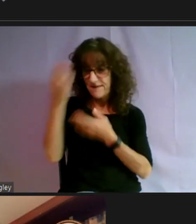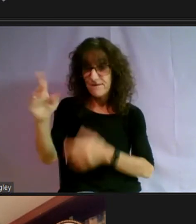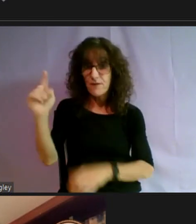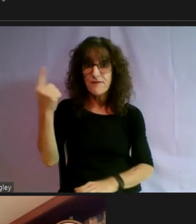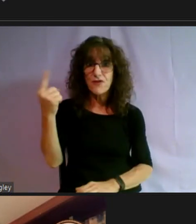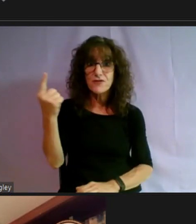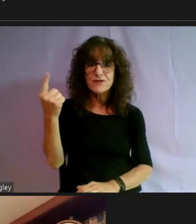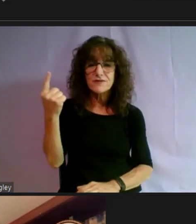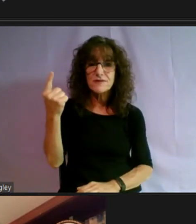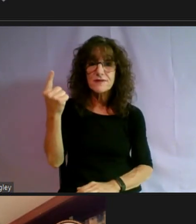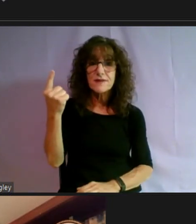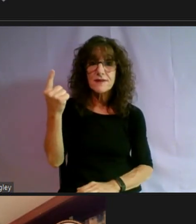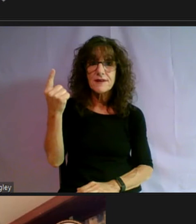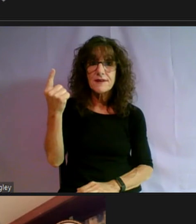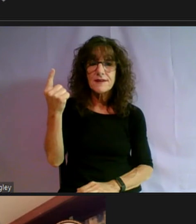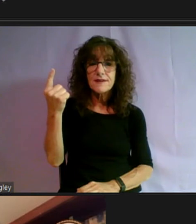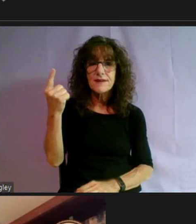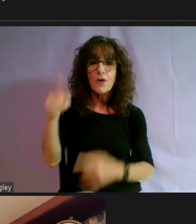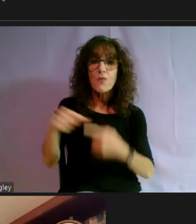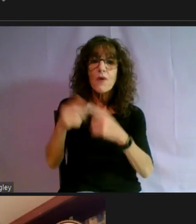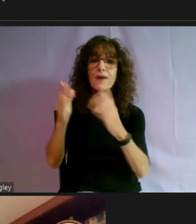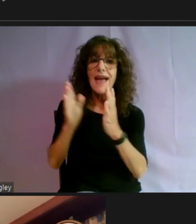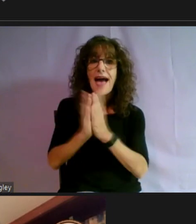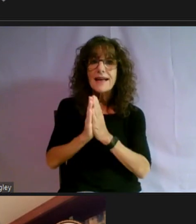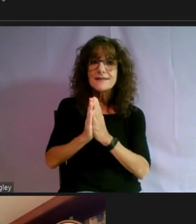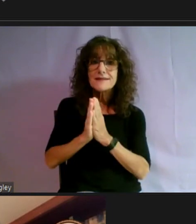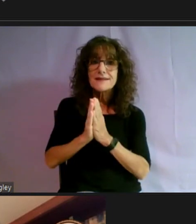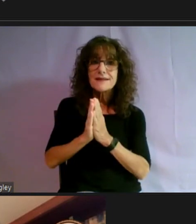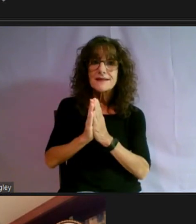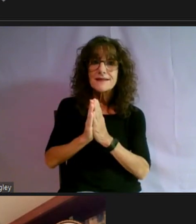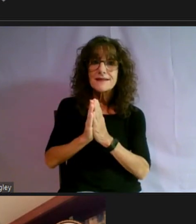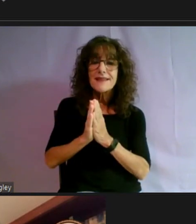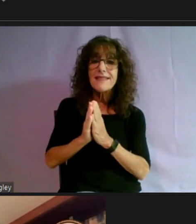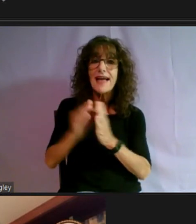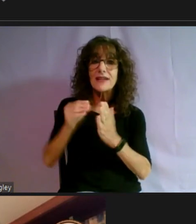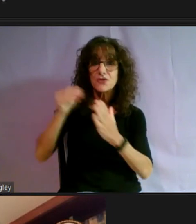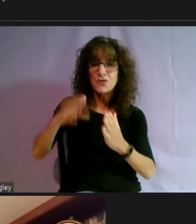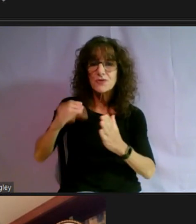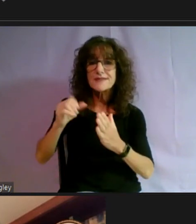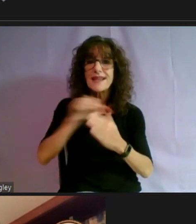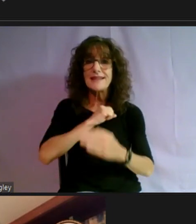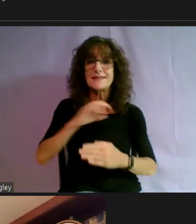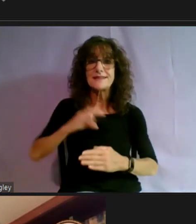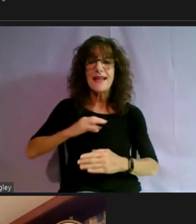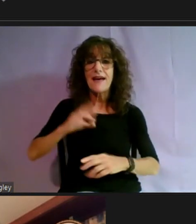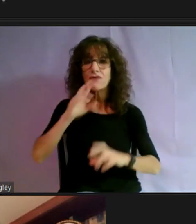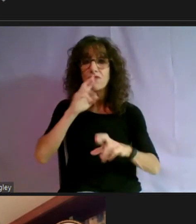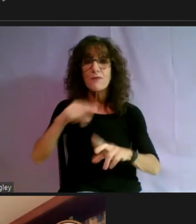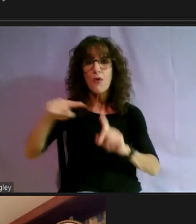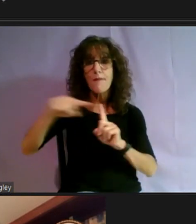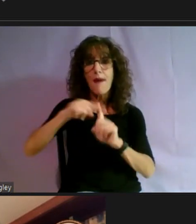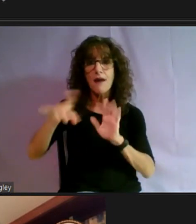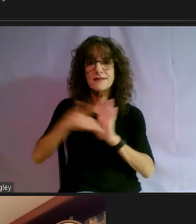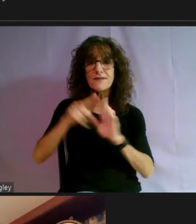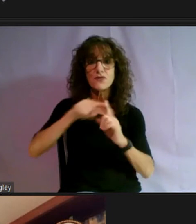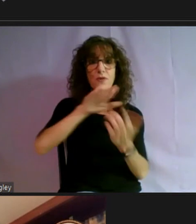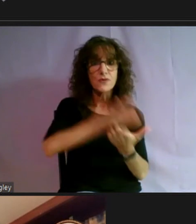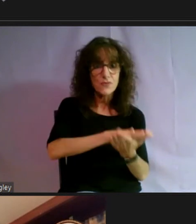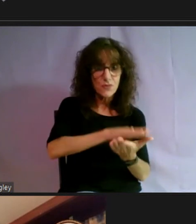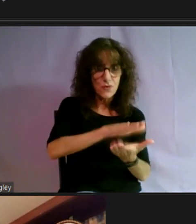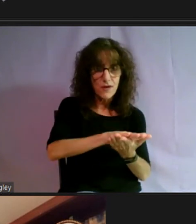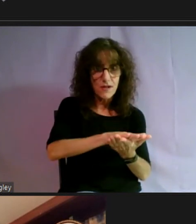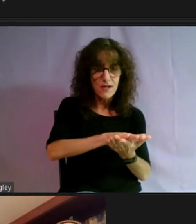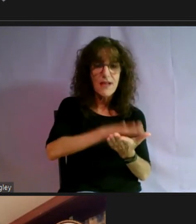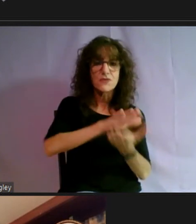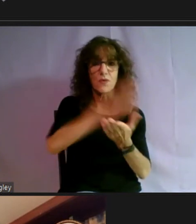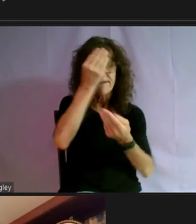And so what we ask as a policy is that students and staff report positive to the school, and the school reports it to